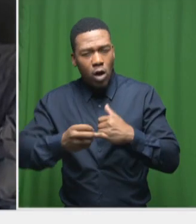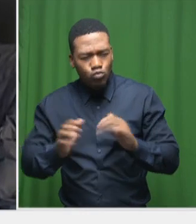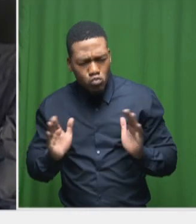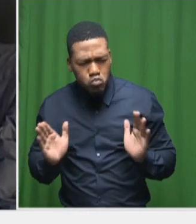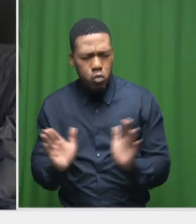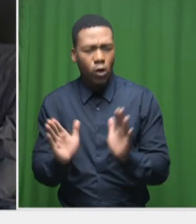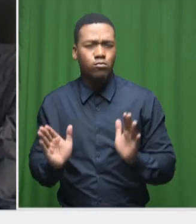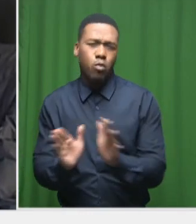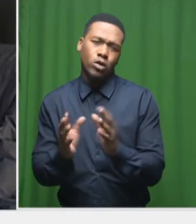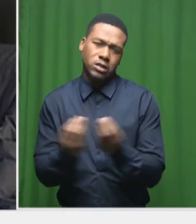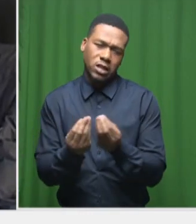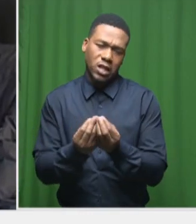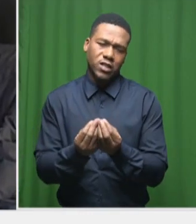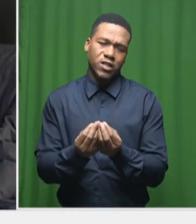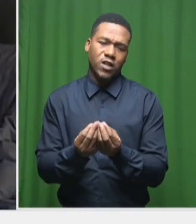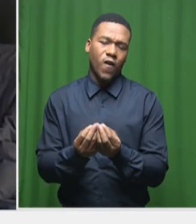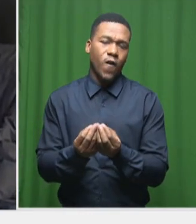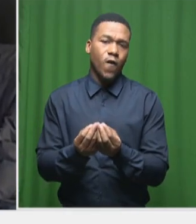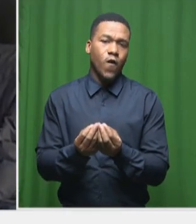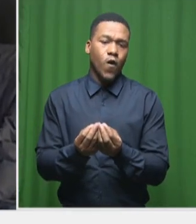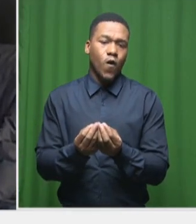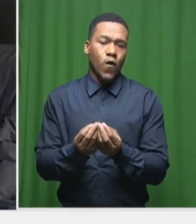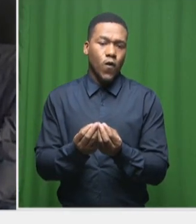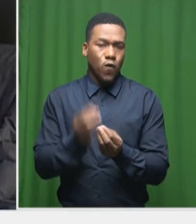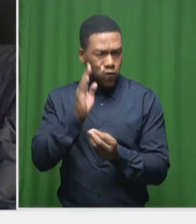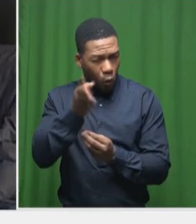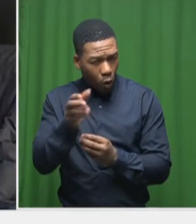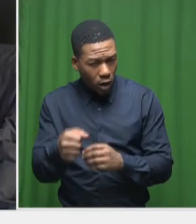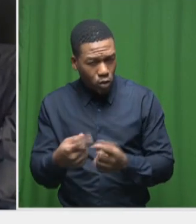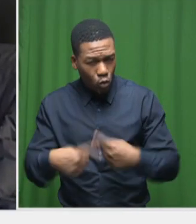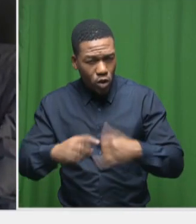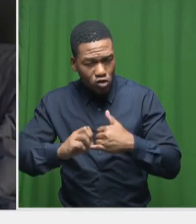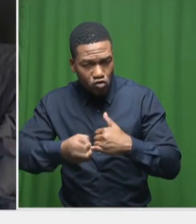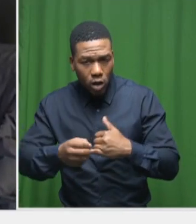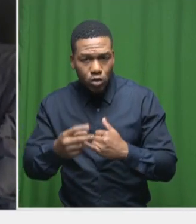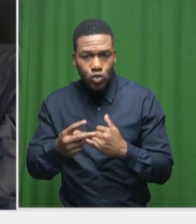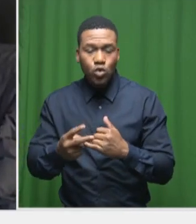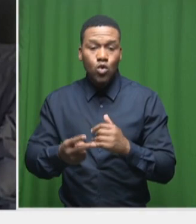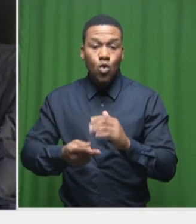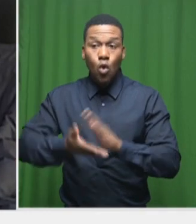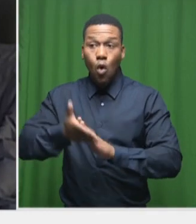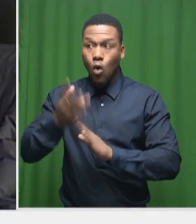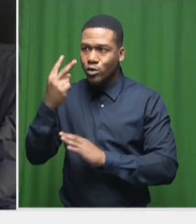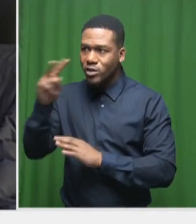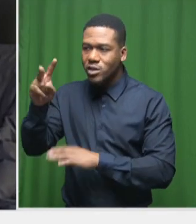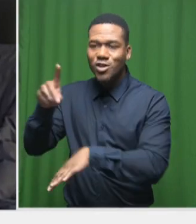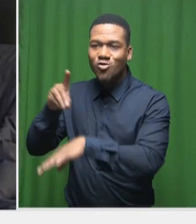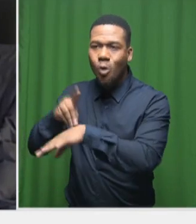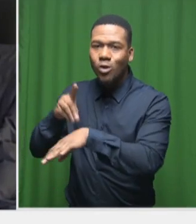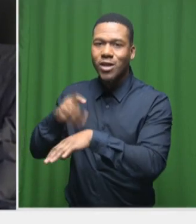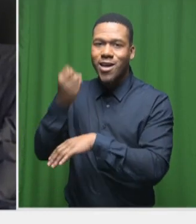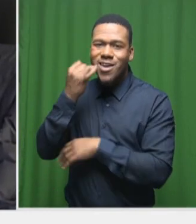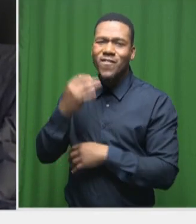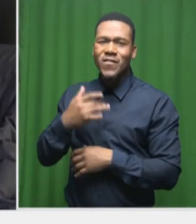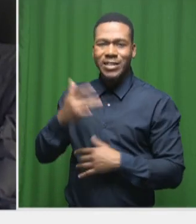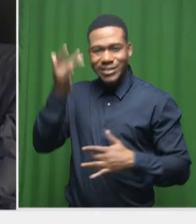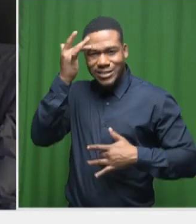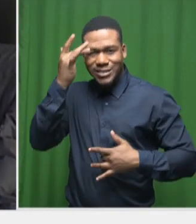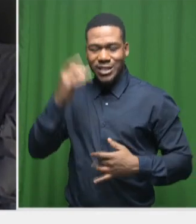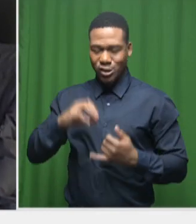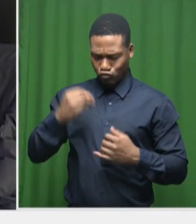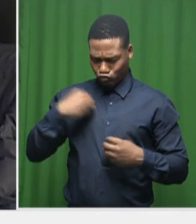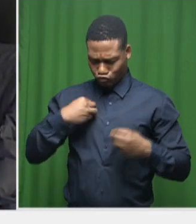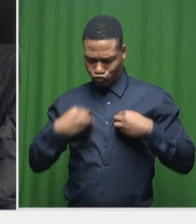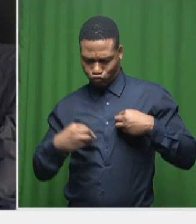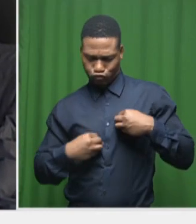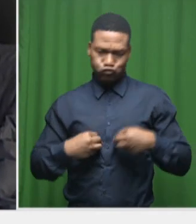that, you know, we always used to have to go in to see a doctor to be examined. Now you can have virtual consultations.